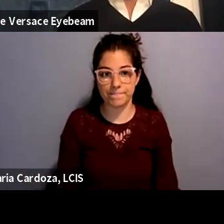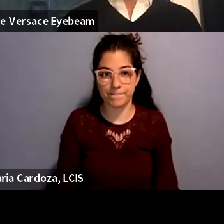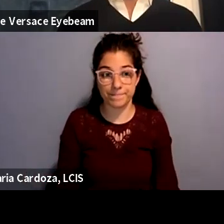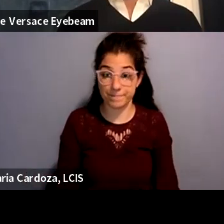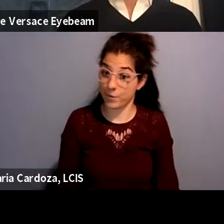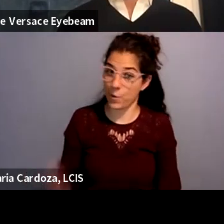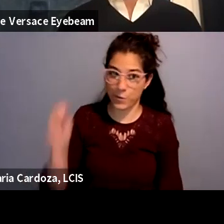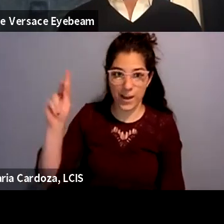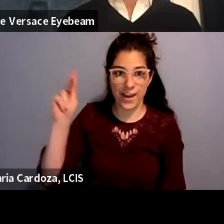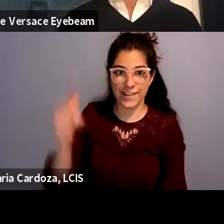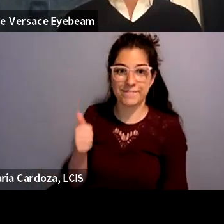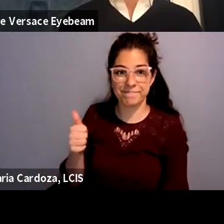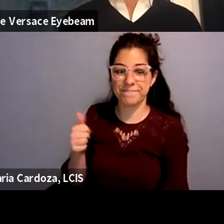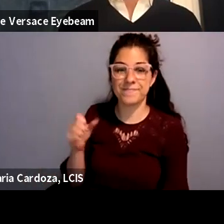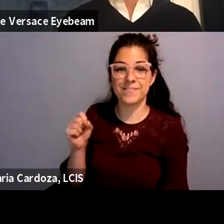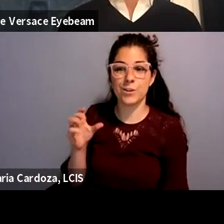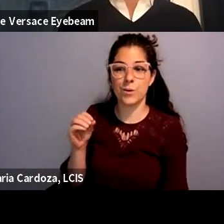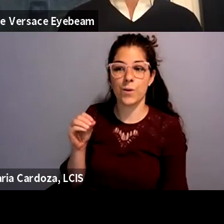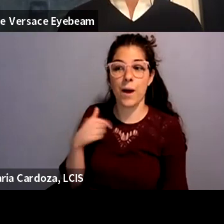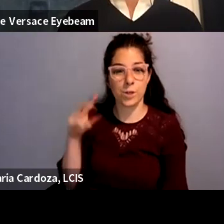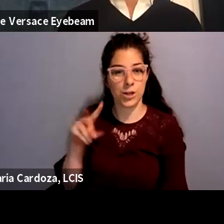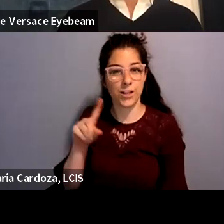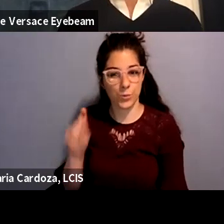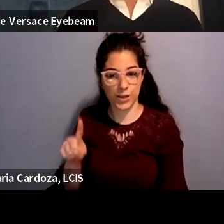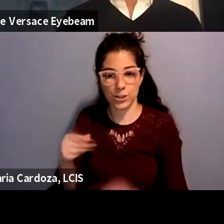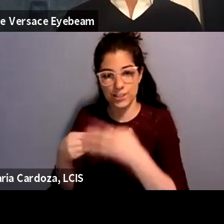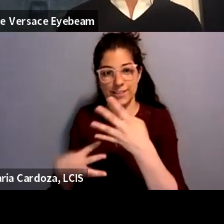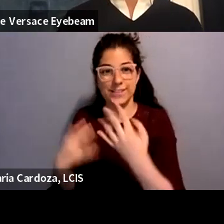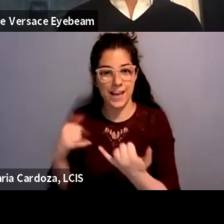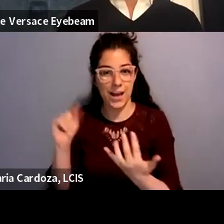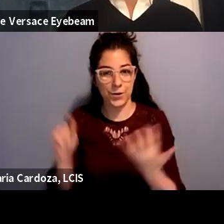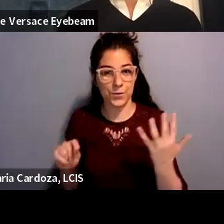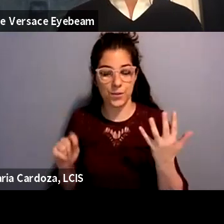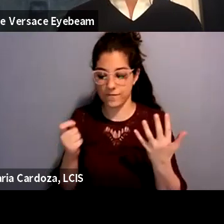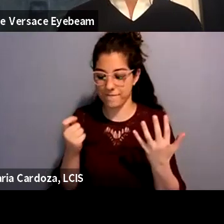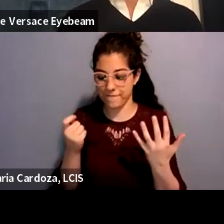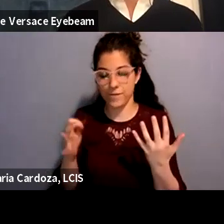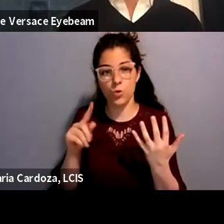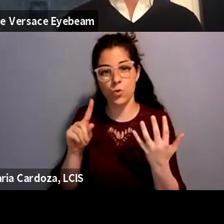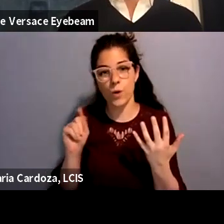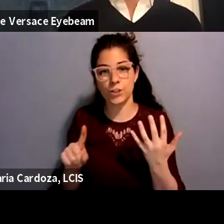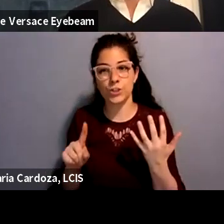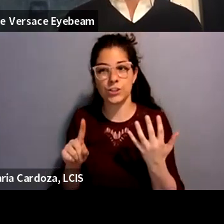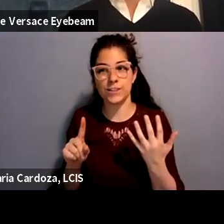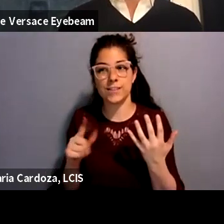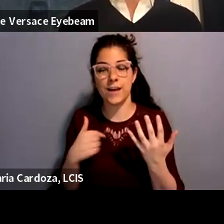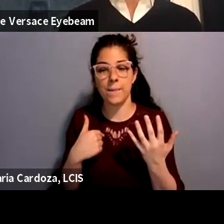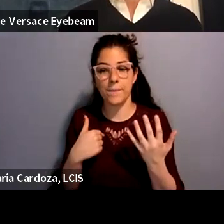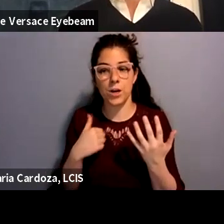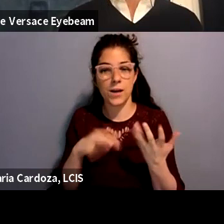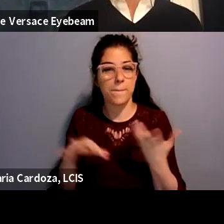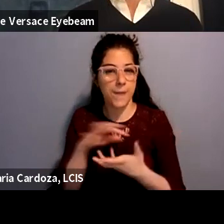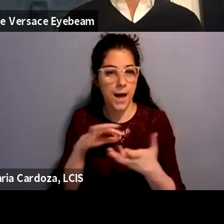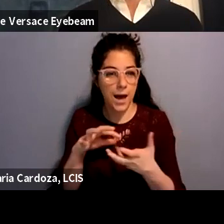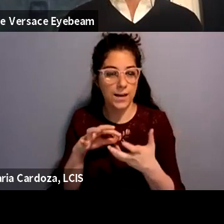Okay, so there, I'm looking at the questions, and there's a couple of questions that I'm gonna combine